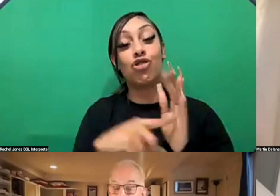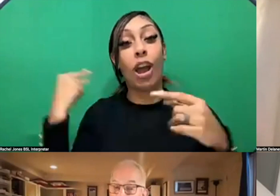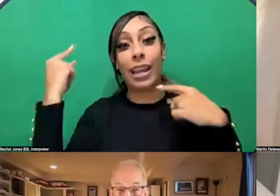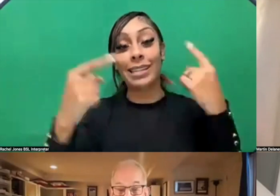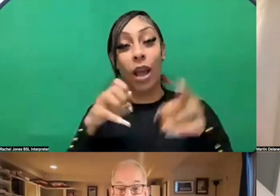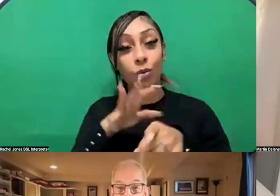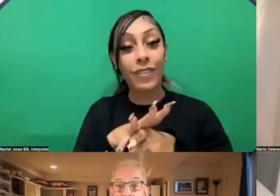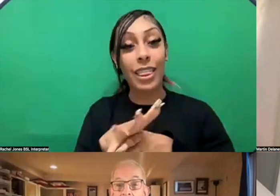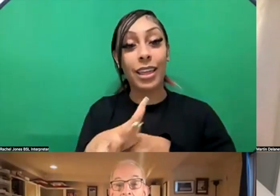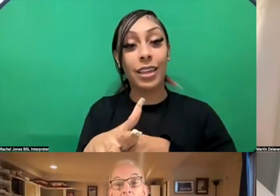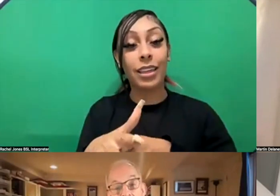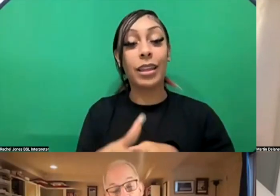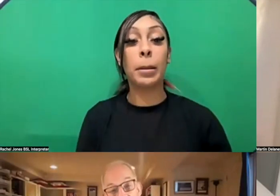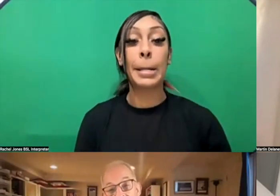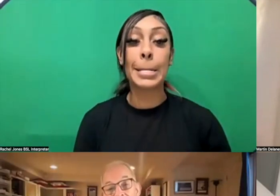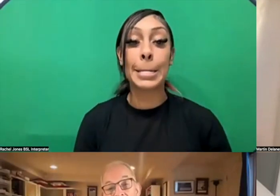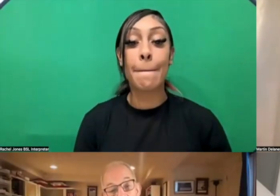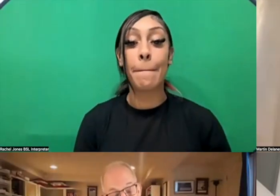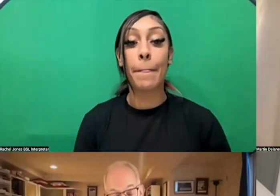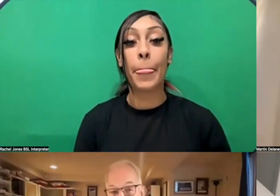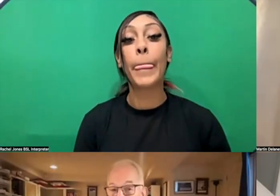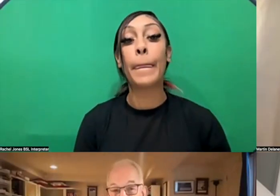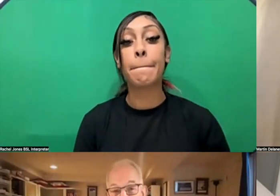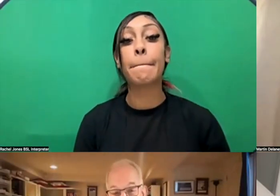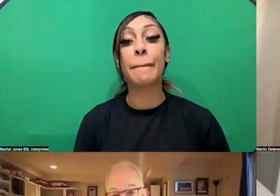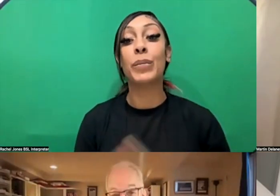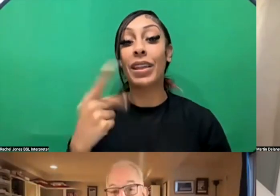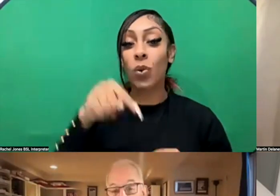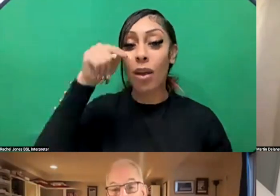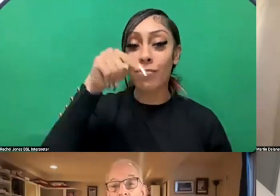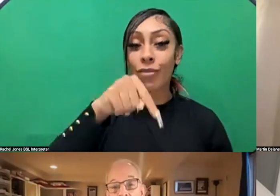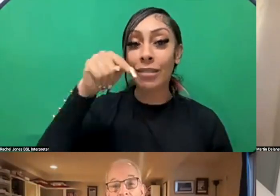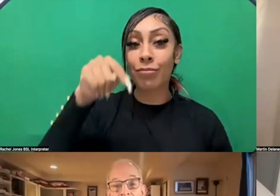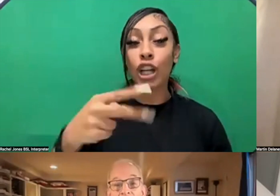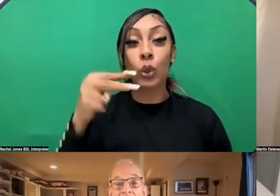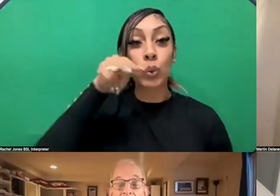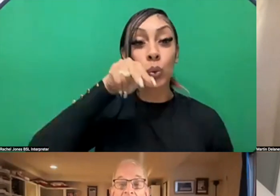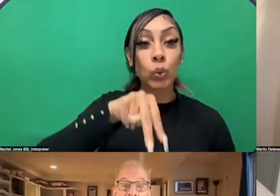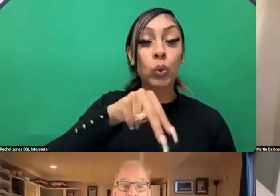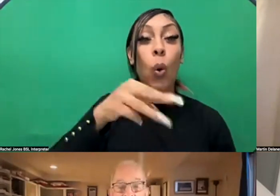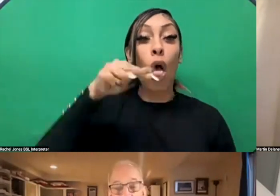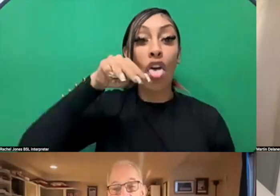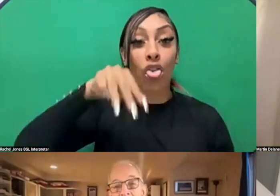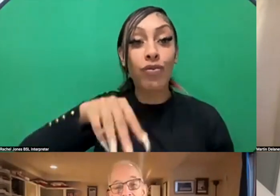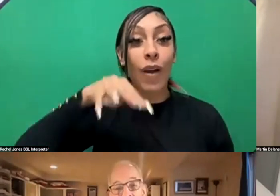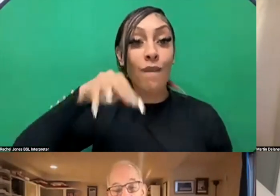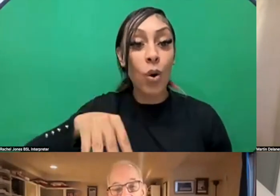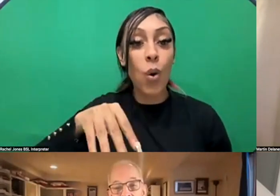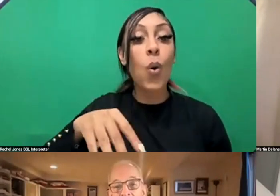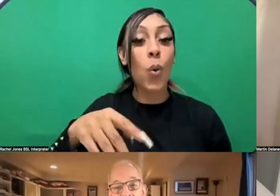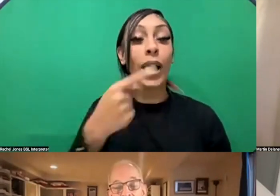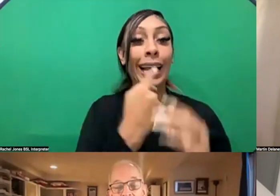to allow that expression polyphonically. So if you're pressing two notes or more at the same time, you get that